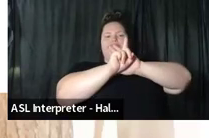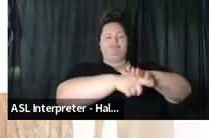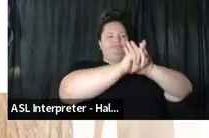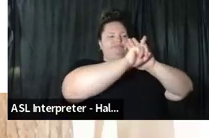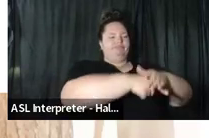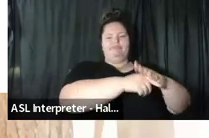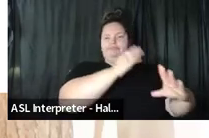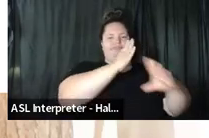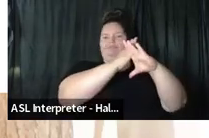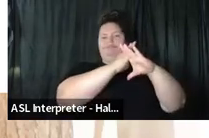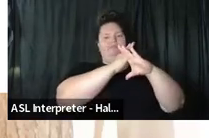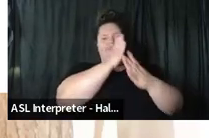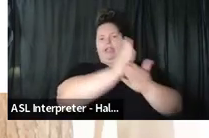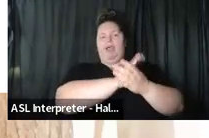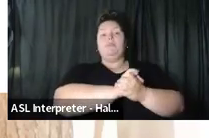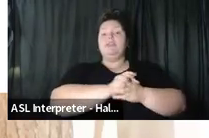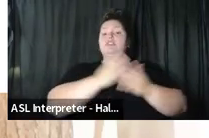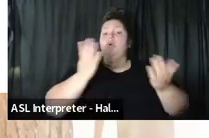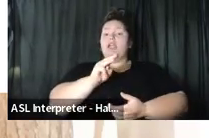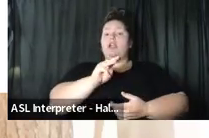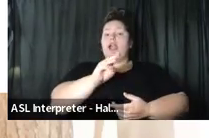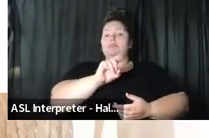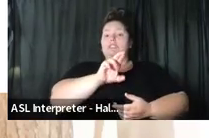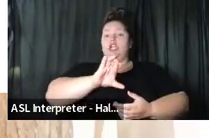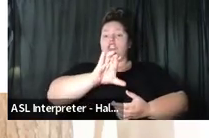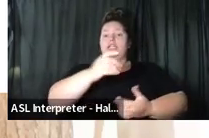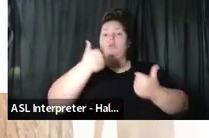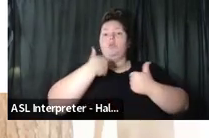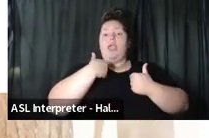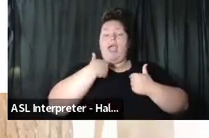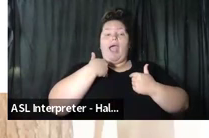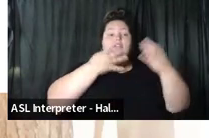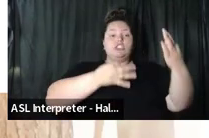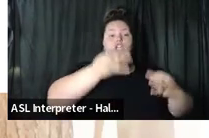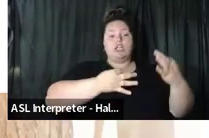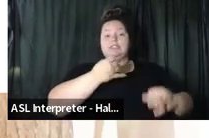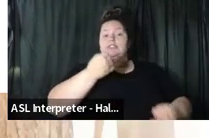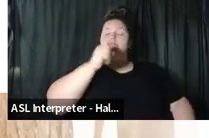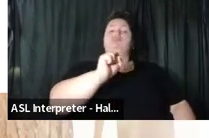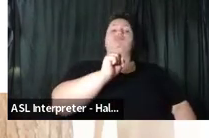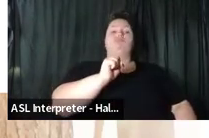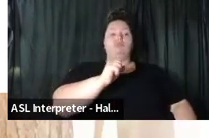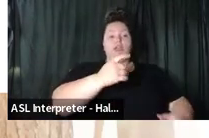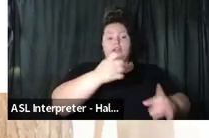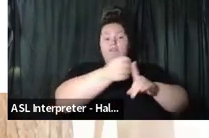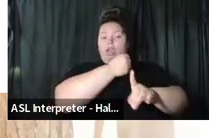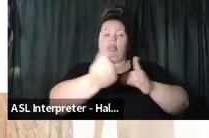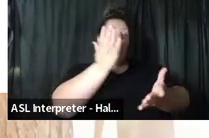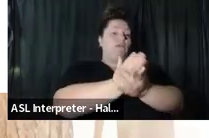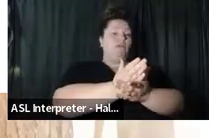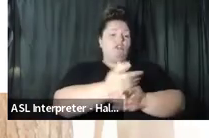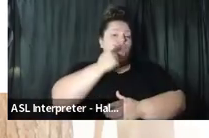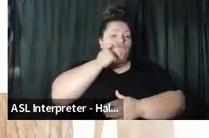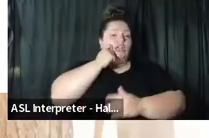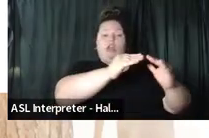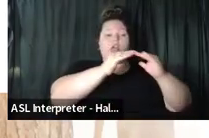Disability Rights Coalition, we focus on disability justice infrastructure, ending violence, racial equity, increasing tech access, which is a